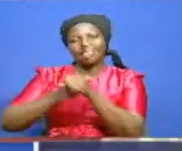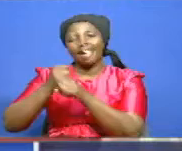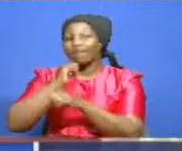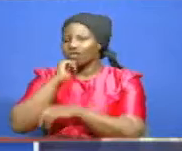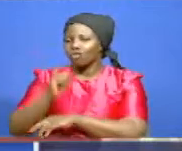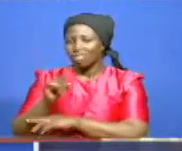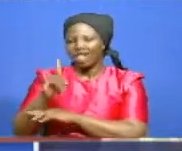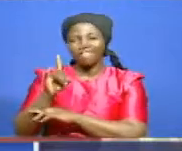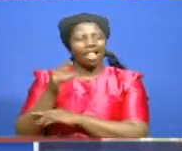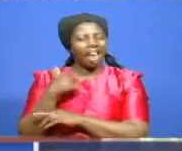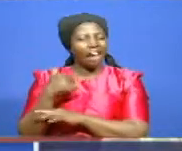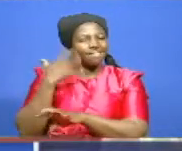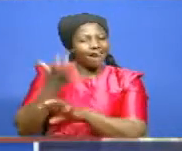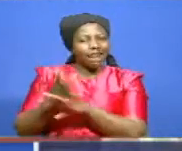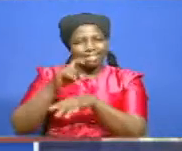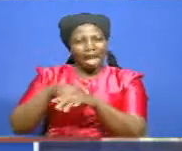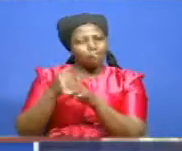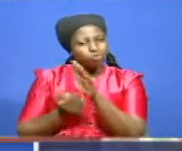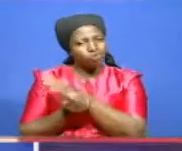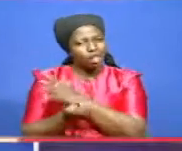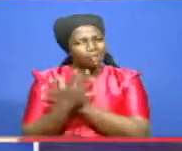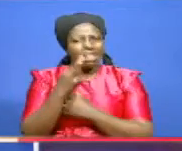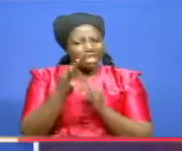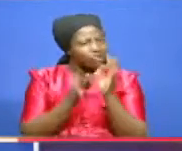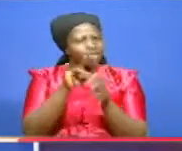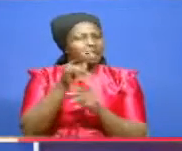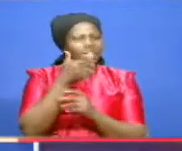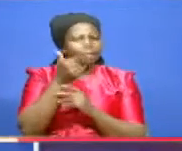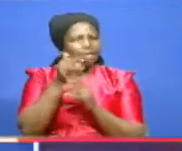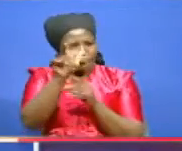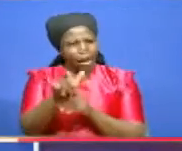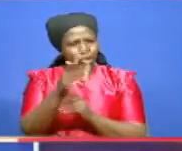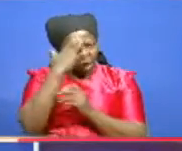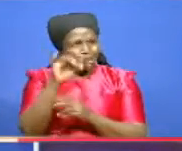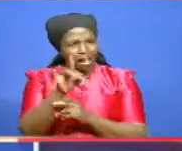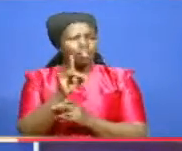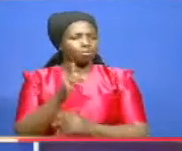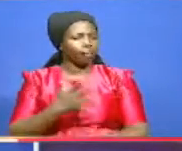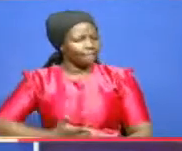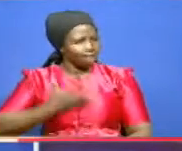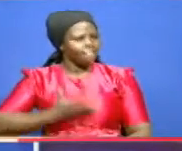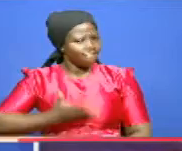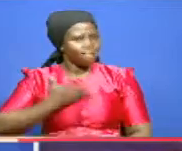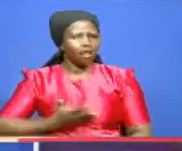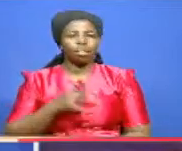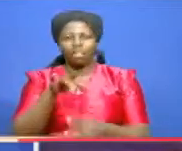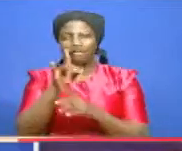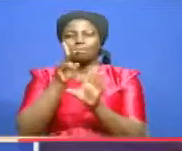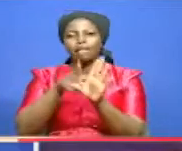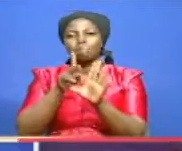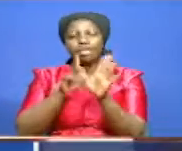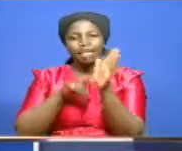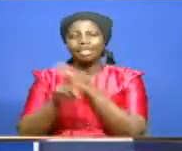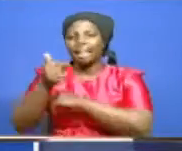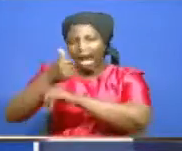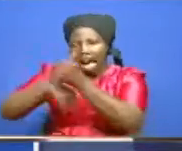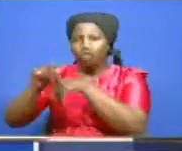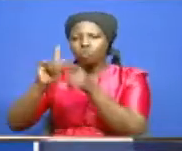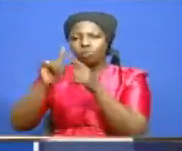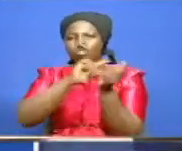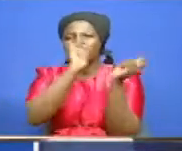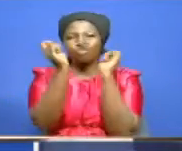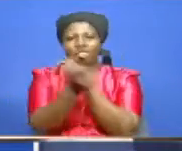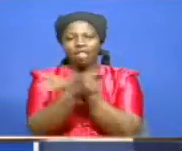pains to prove his suitability amid claims he is short-tempered and allegedly took part in an event to overthrow the